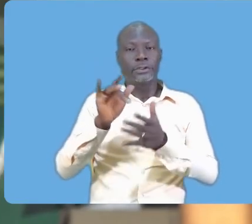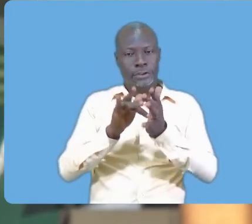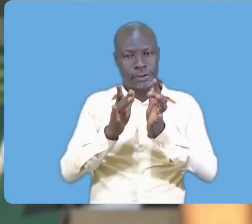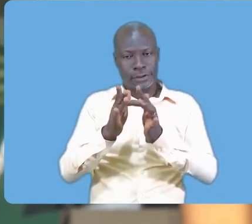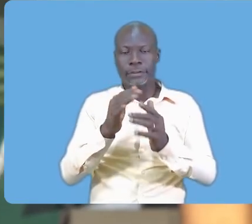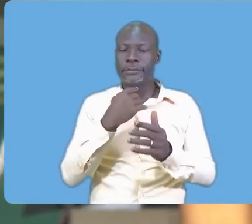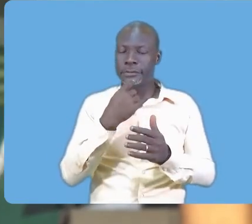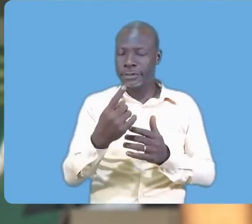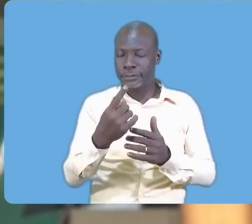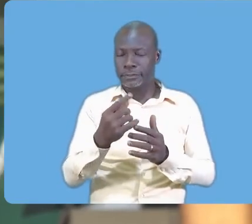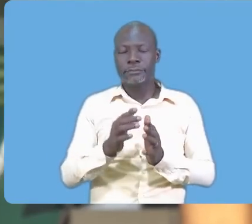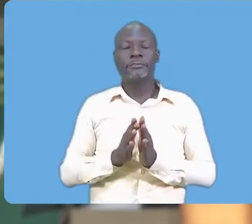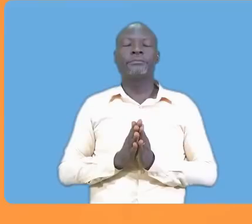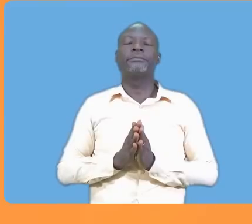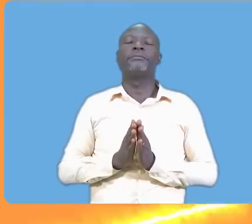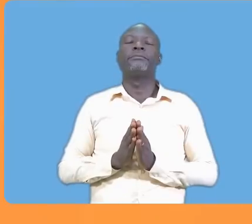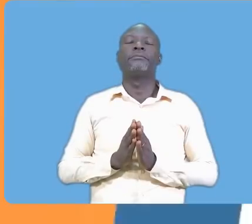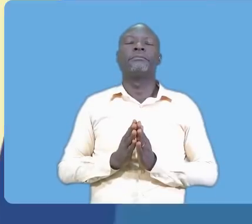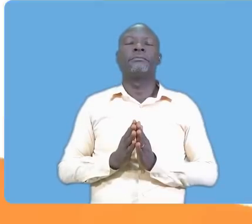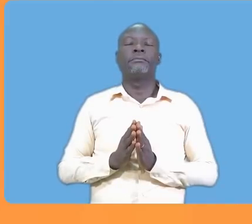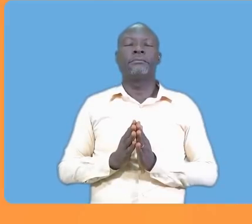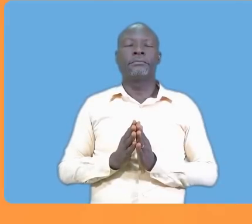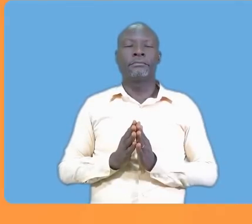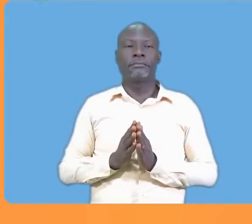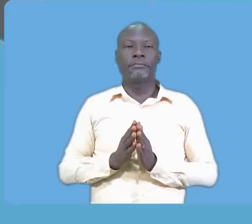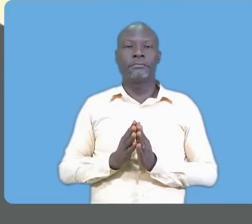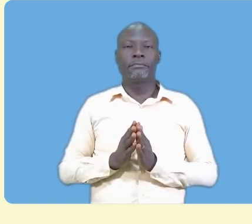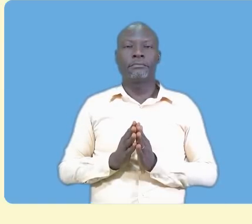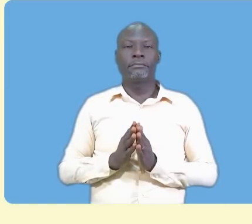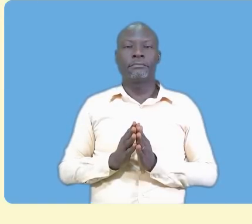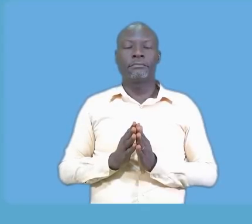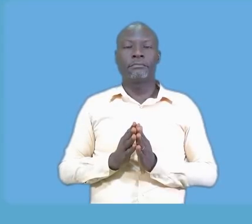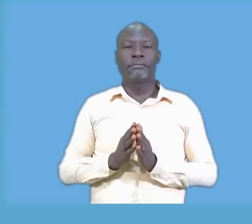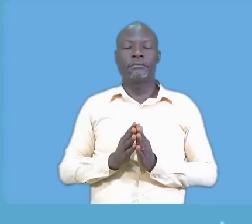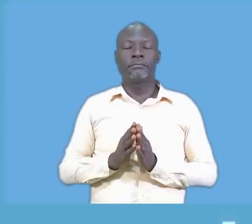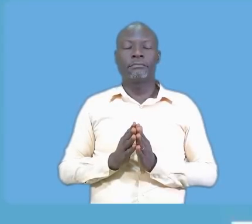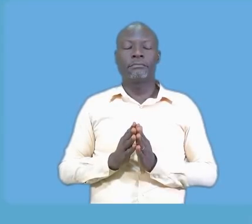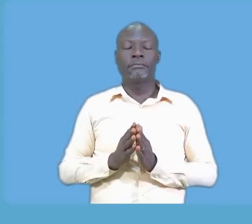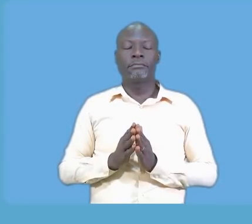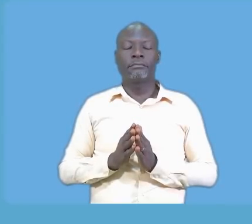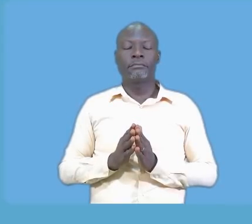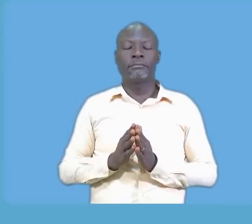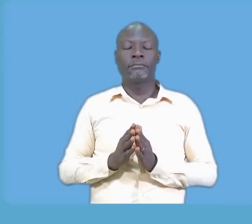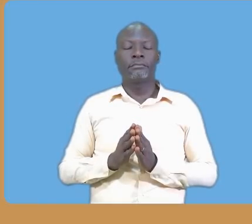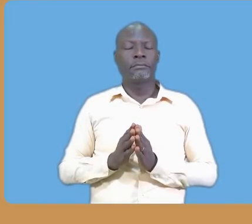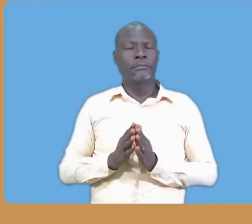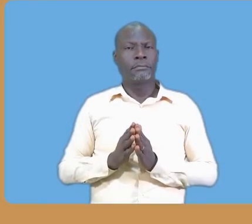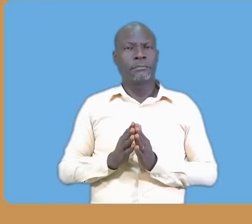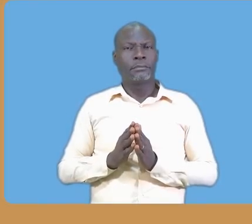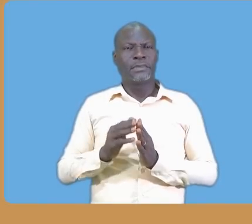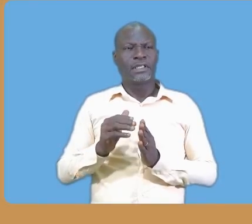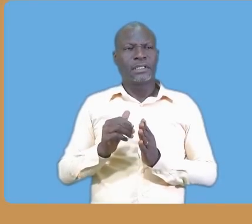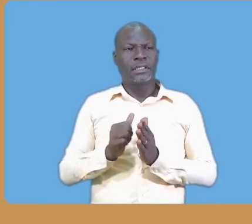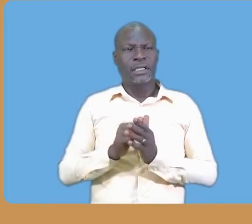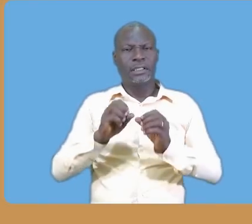Nadimua Semini. Or say, and this is the condemnation, that the light has come